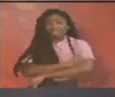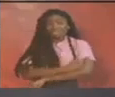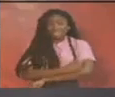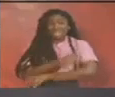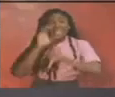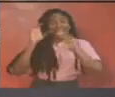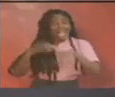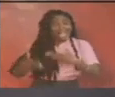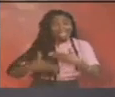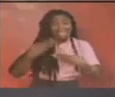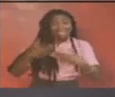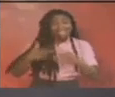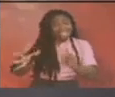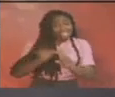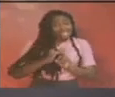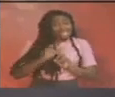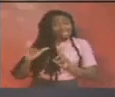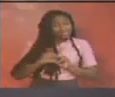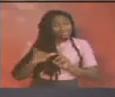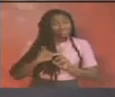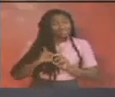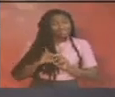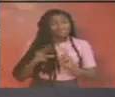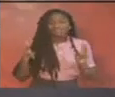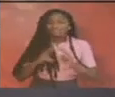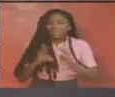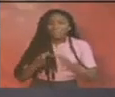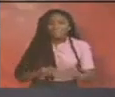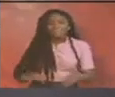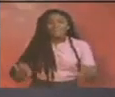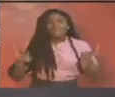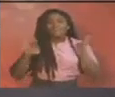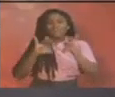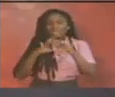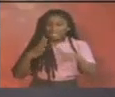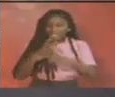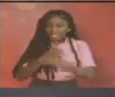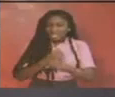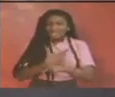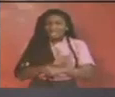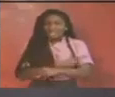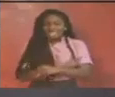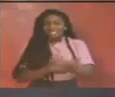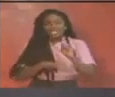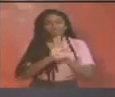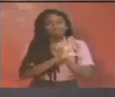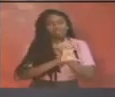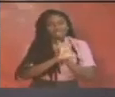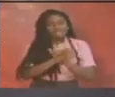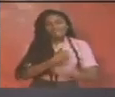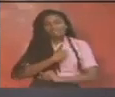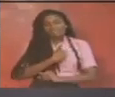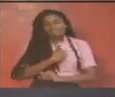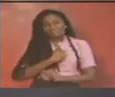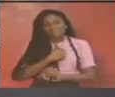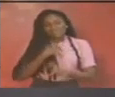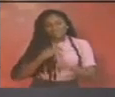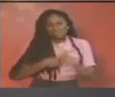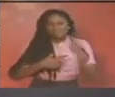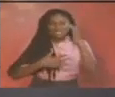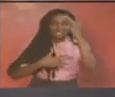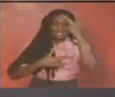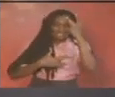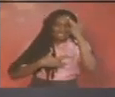exposure to this virus. So it was important for us to take this vaccine to protect ourselves from the virus, as well as other